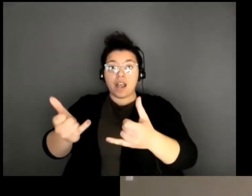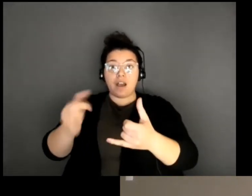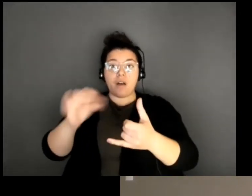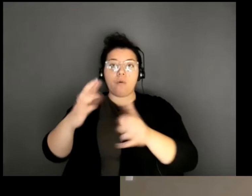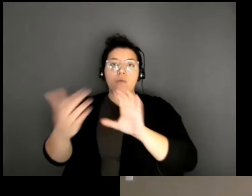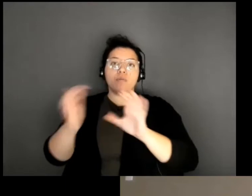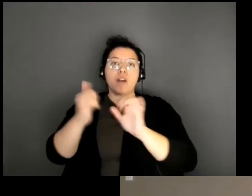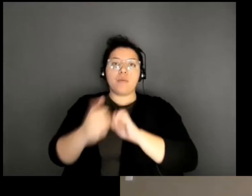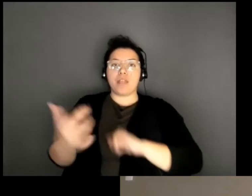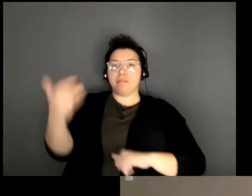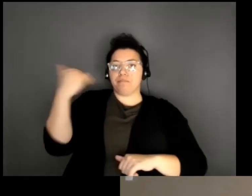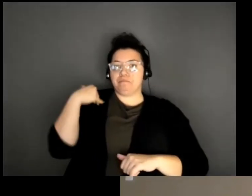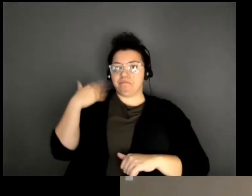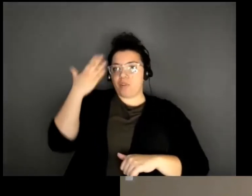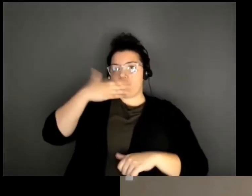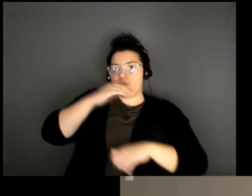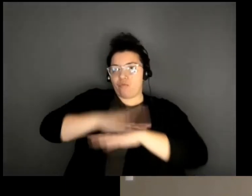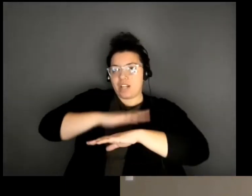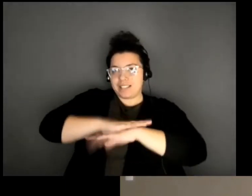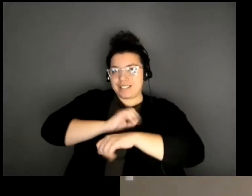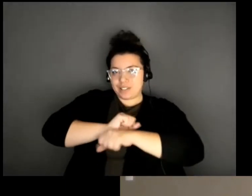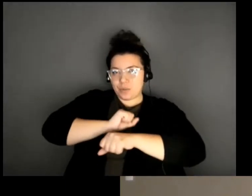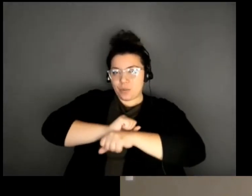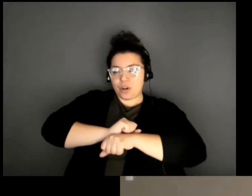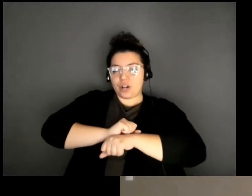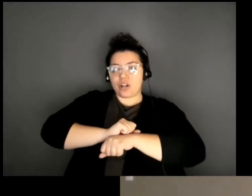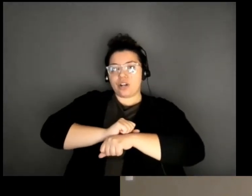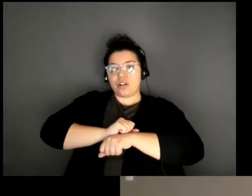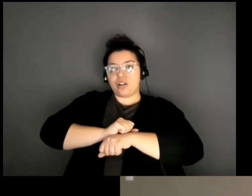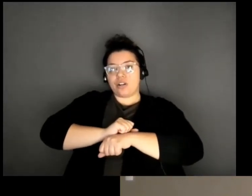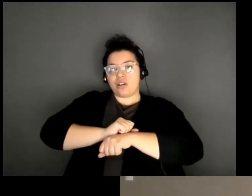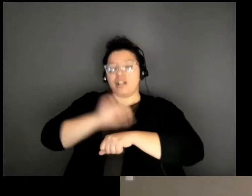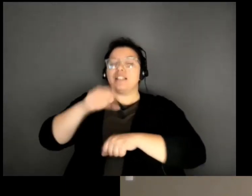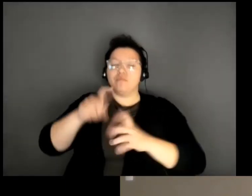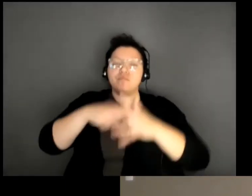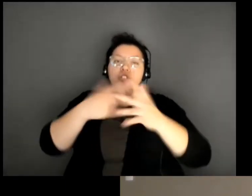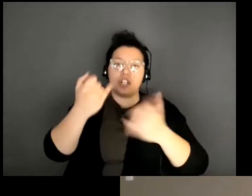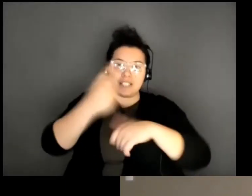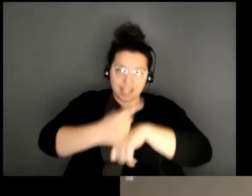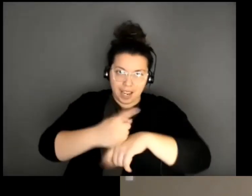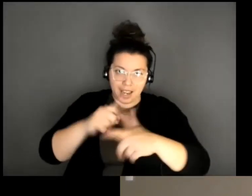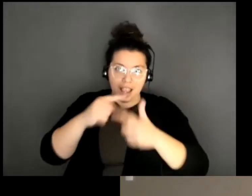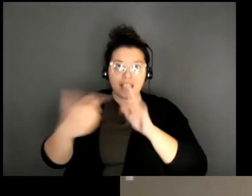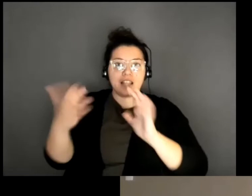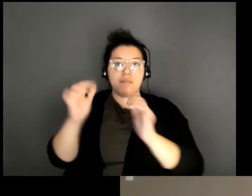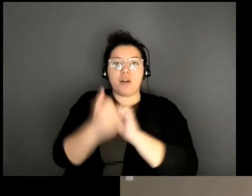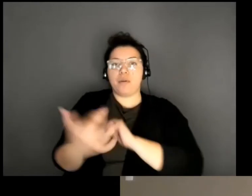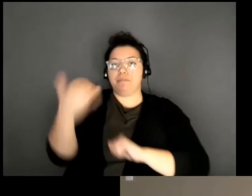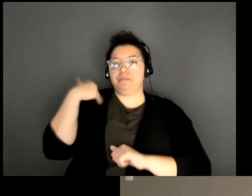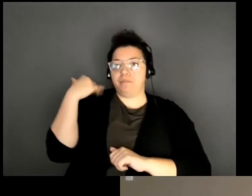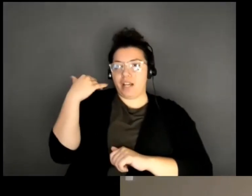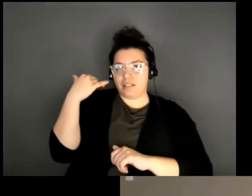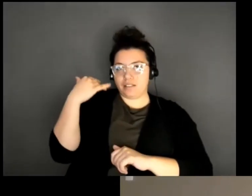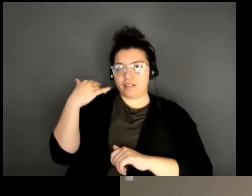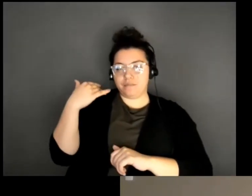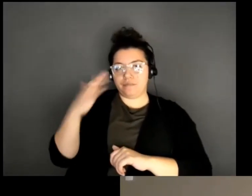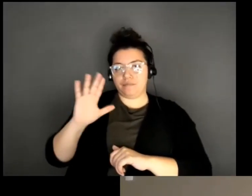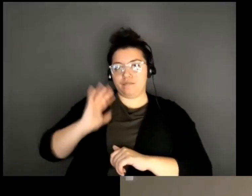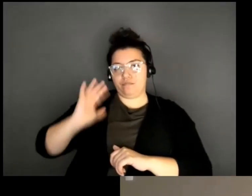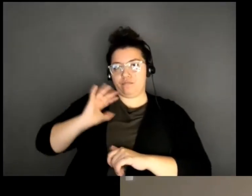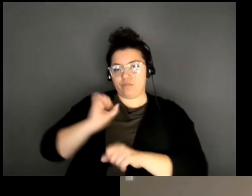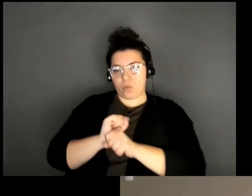does that day look like? But give us what today is and maybe what some past years have been like too. Yeah, absolutely. That's a great